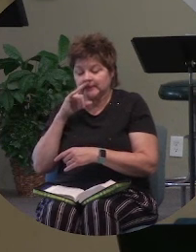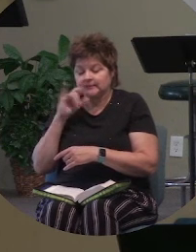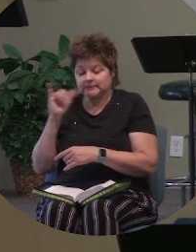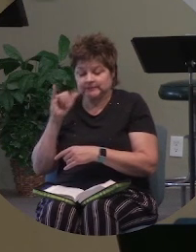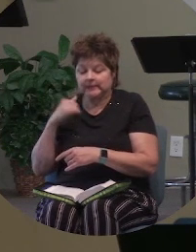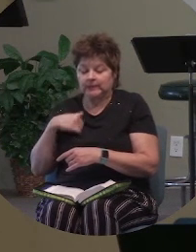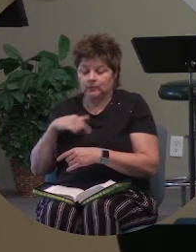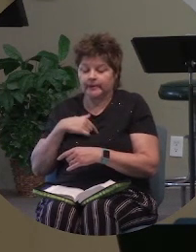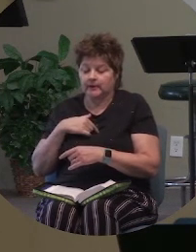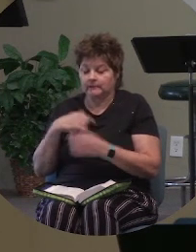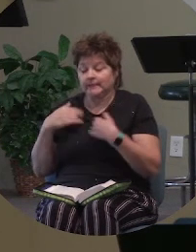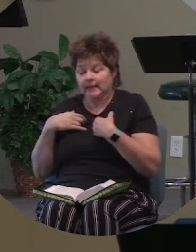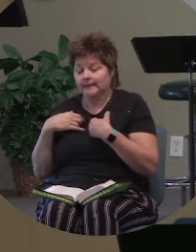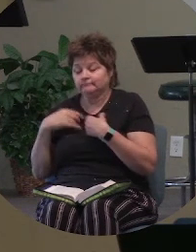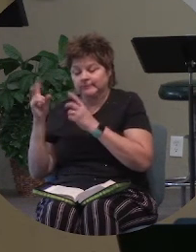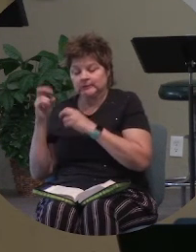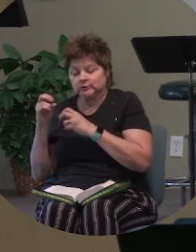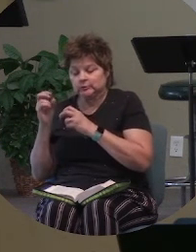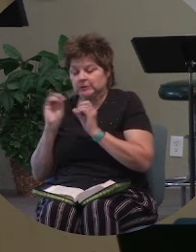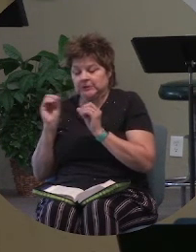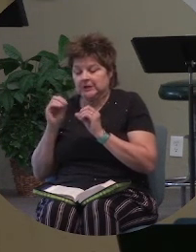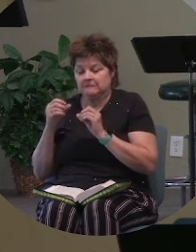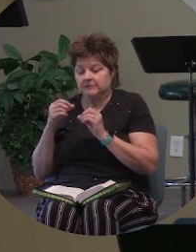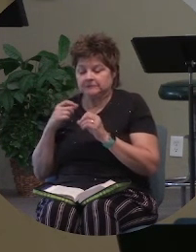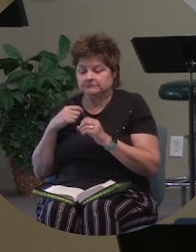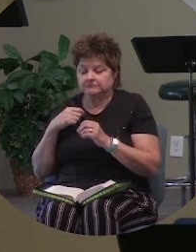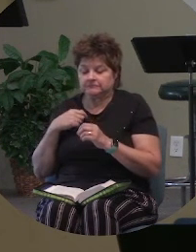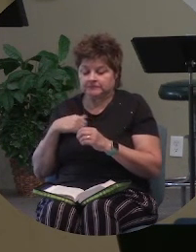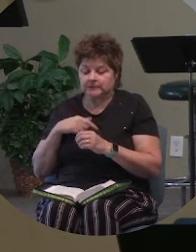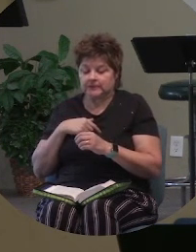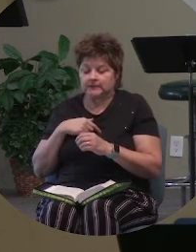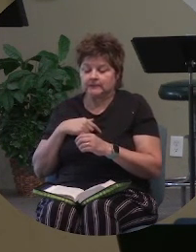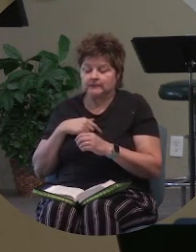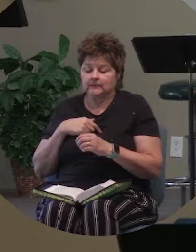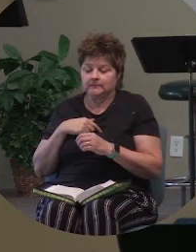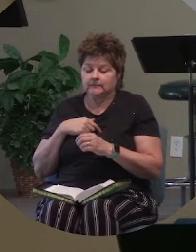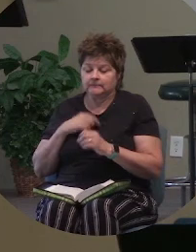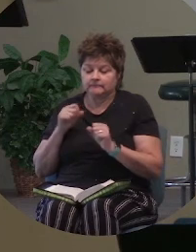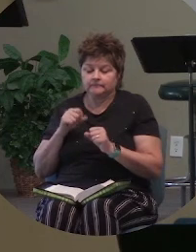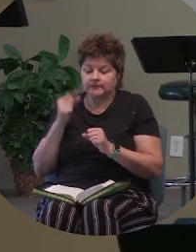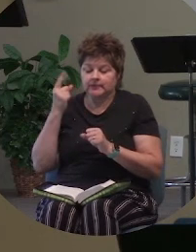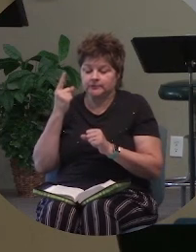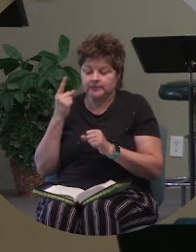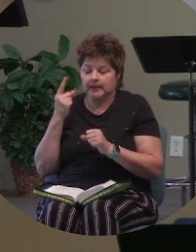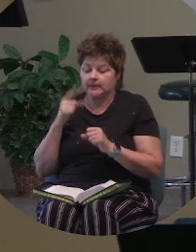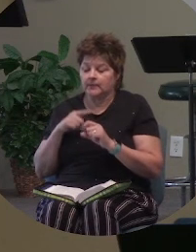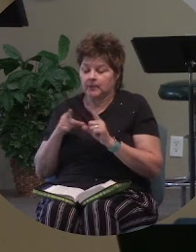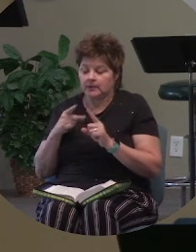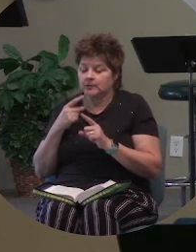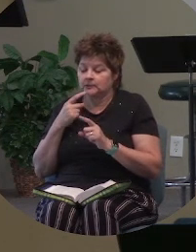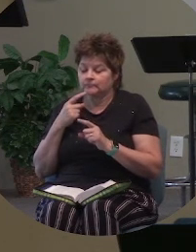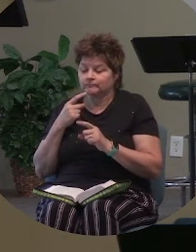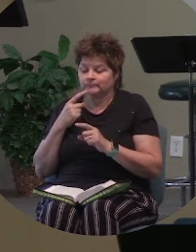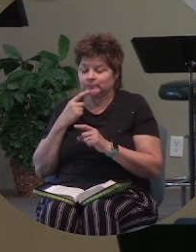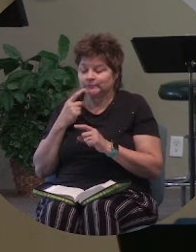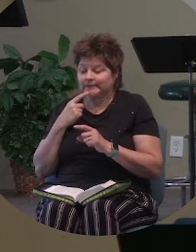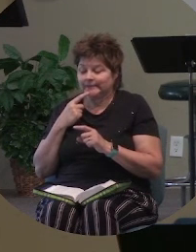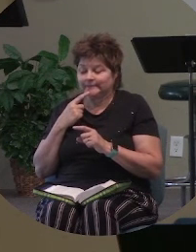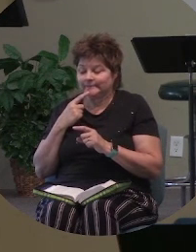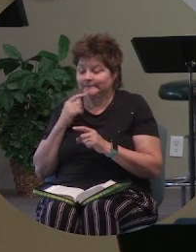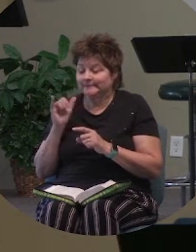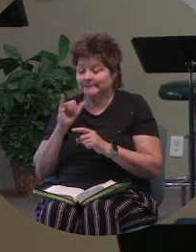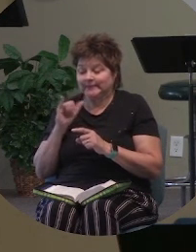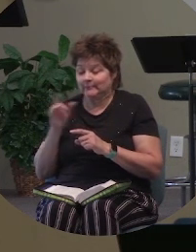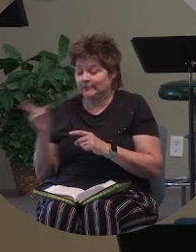begin to fathom. And yet, Lord, you made the same offer to them as you're making to us this morning.